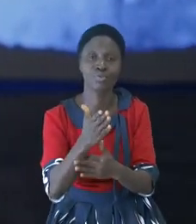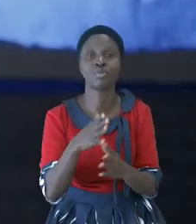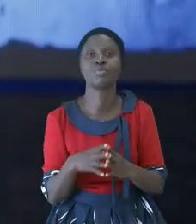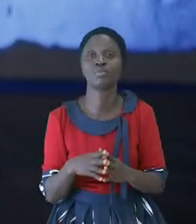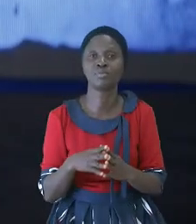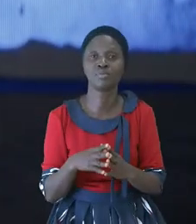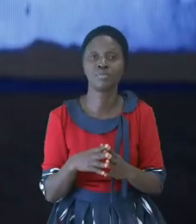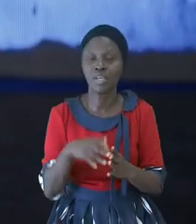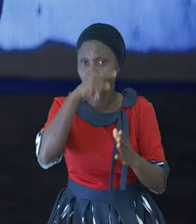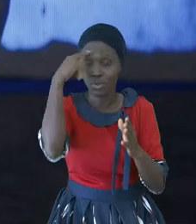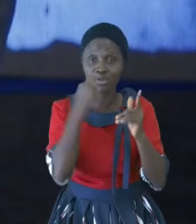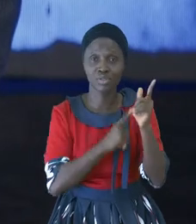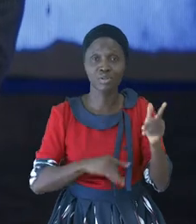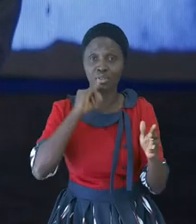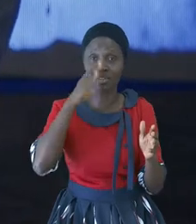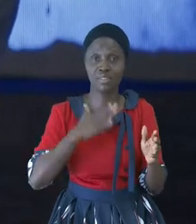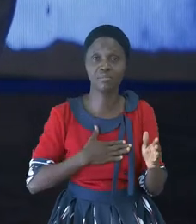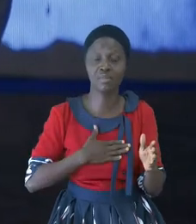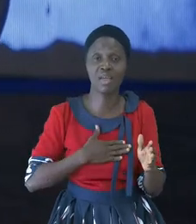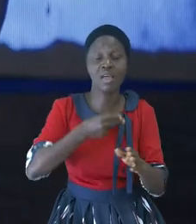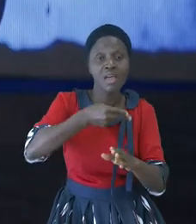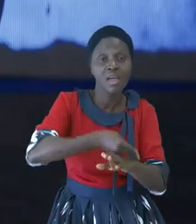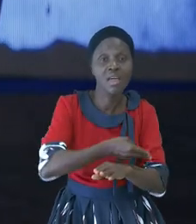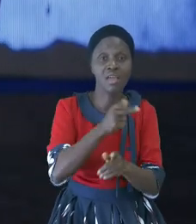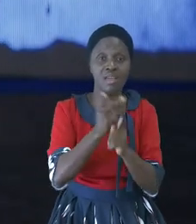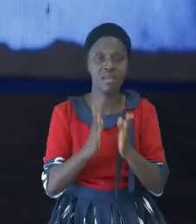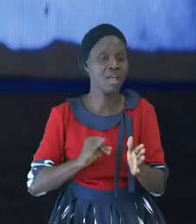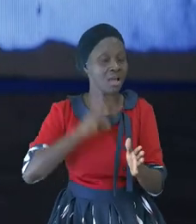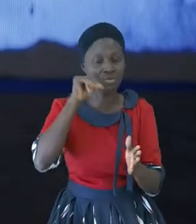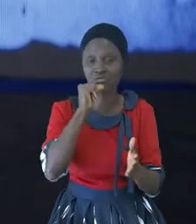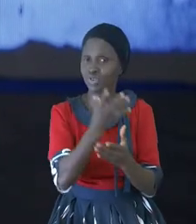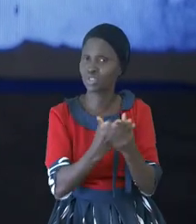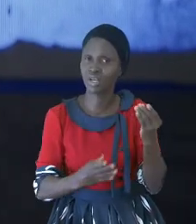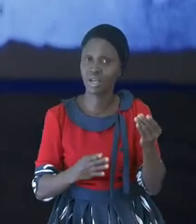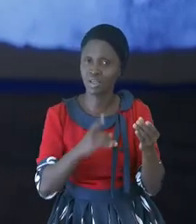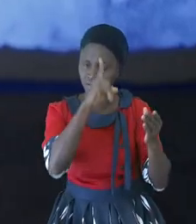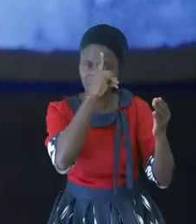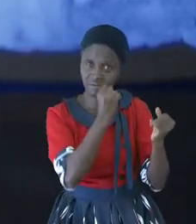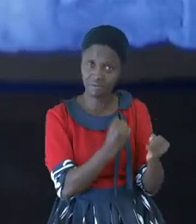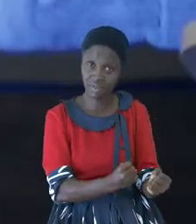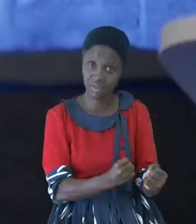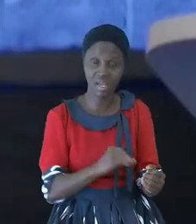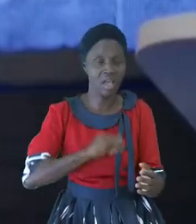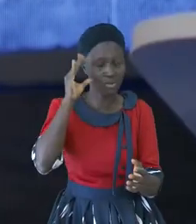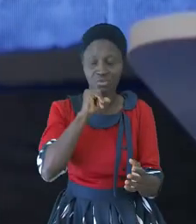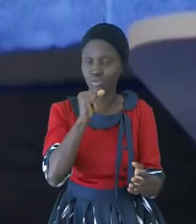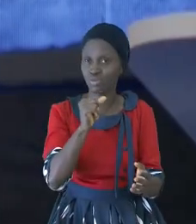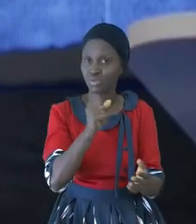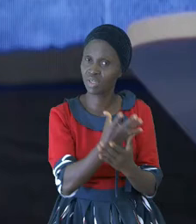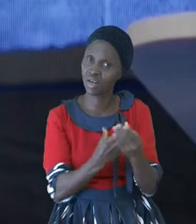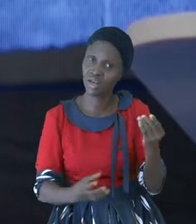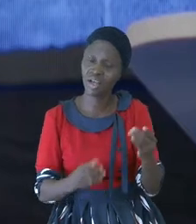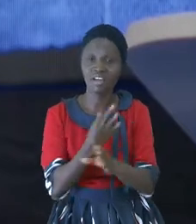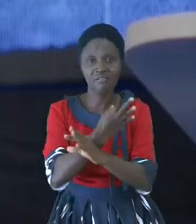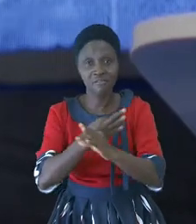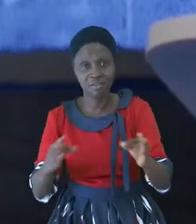because the Lord is my shepherd. I will not lack faith. I will not lack fortitude. And I will not lack the freedom, the